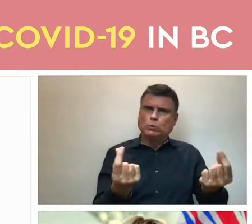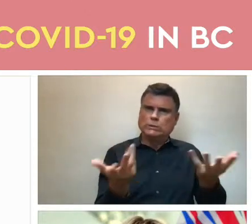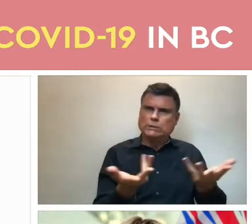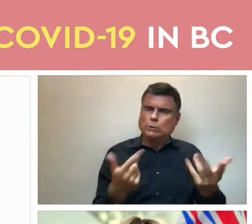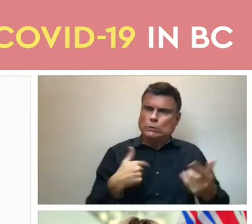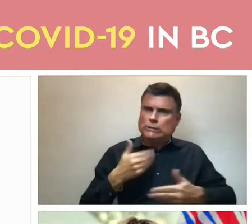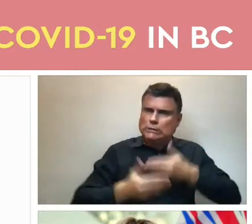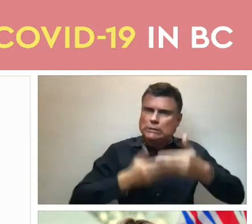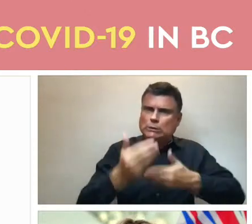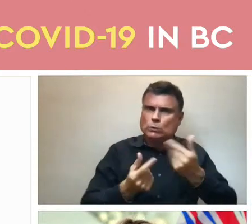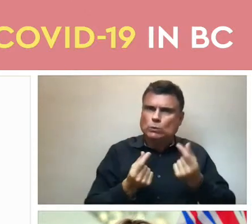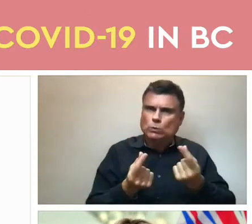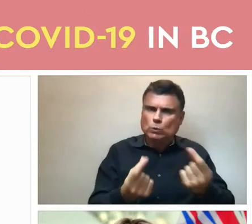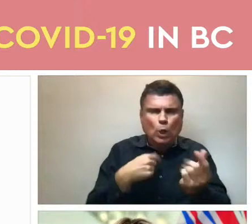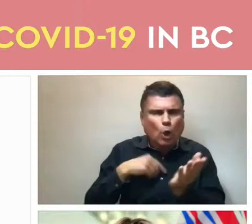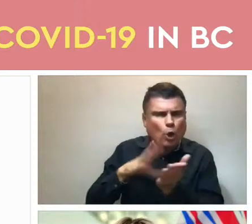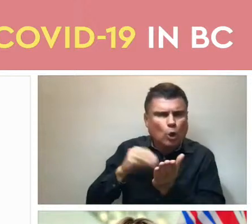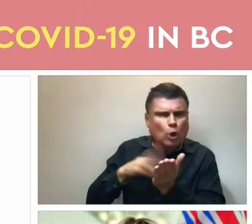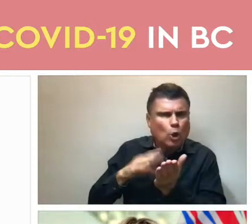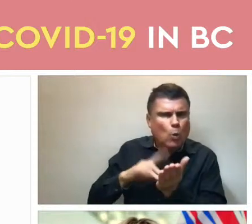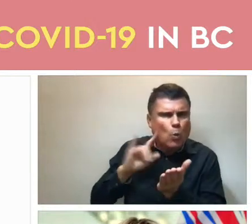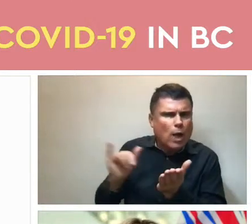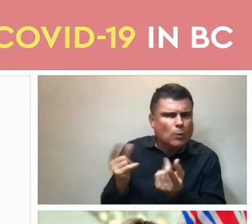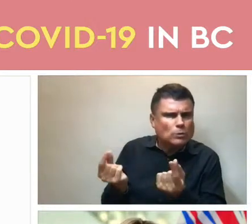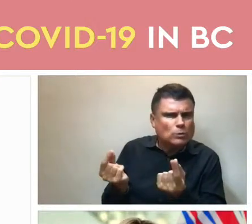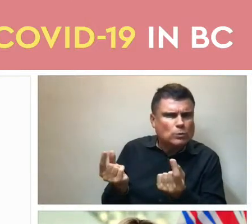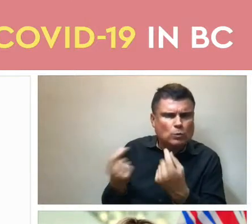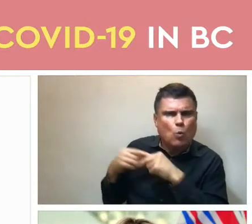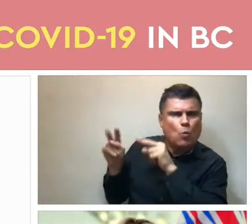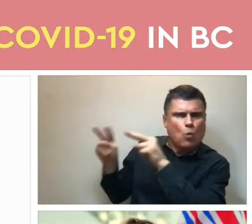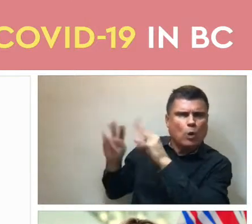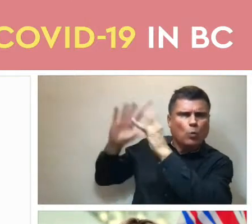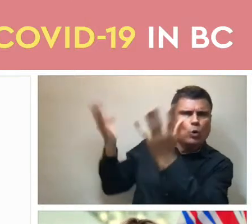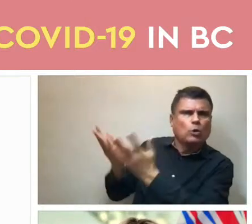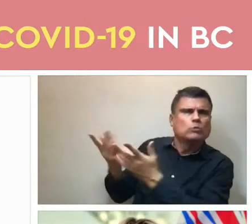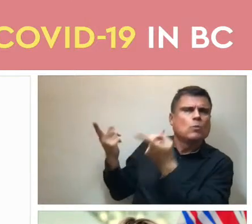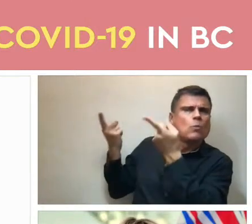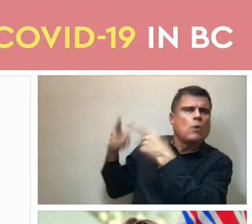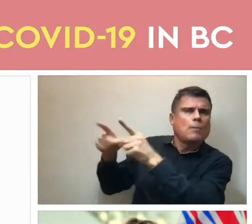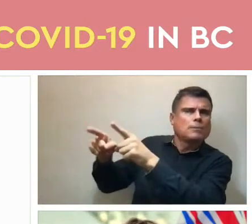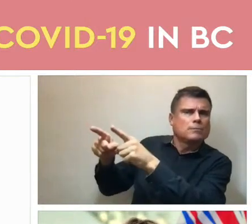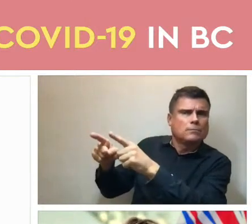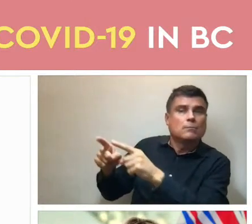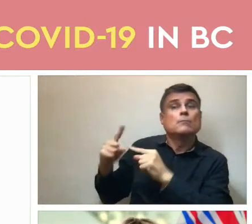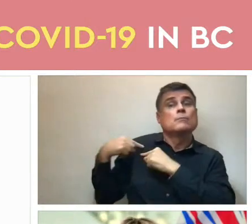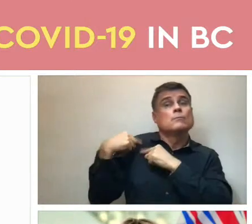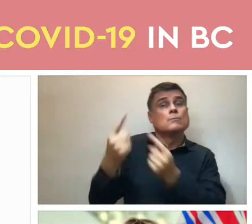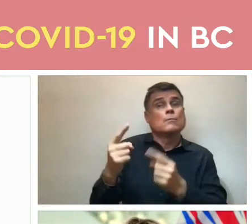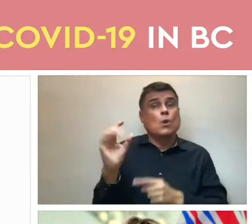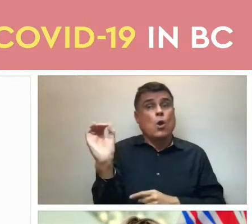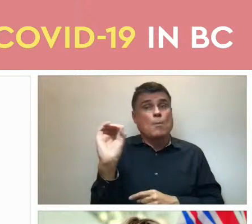about the virus. So we've had 24 cases in Fraser Health. The age